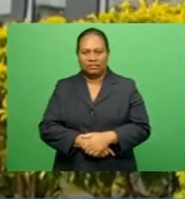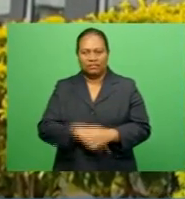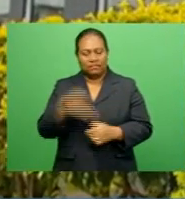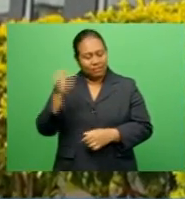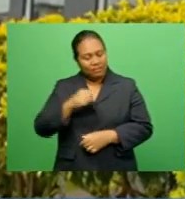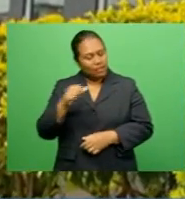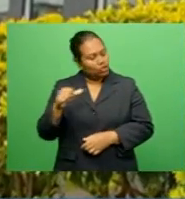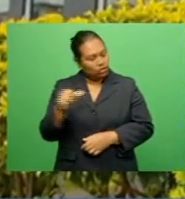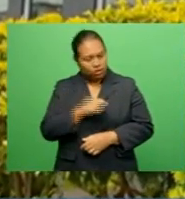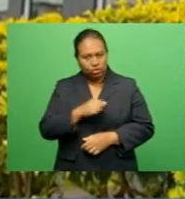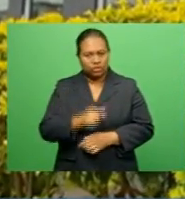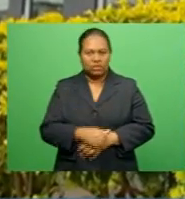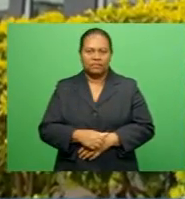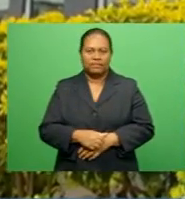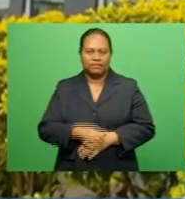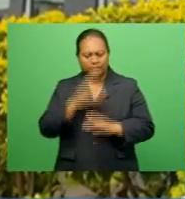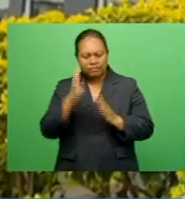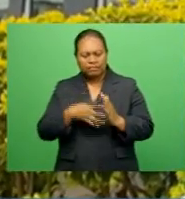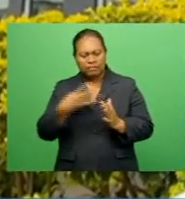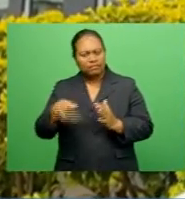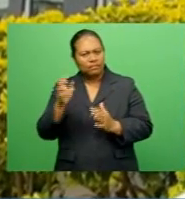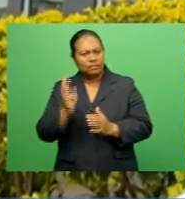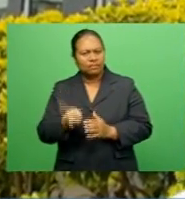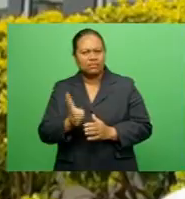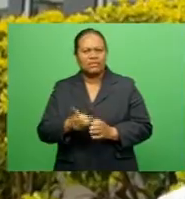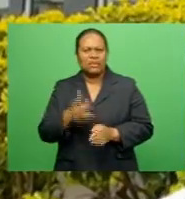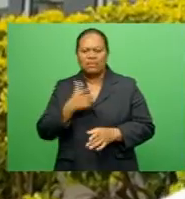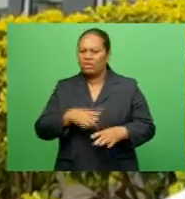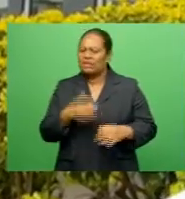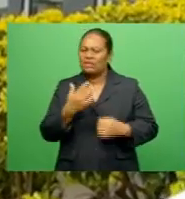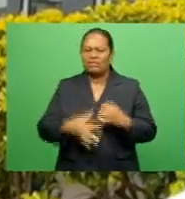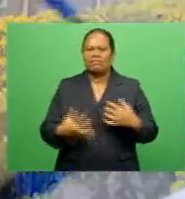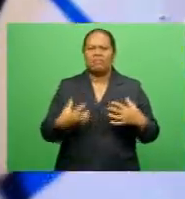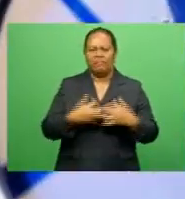Yes, it should be reviewed. I think it's not best suited for the bill to be